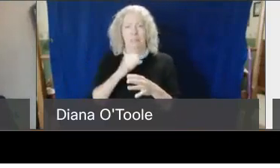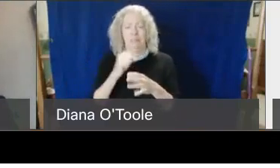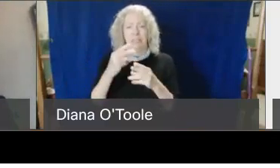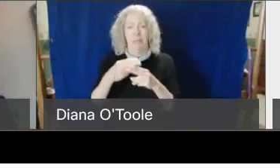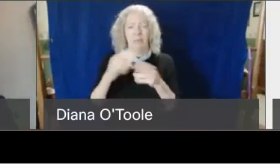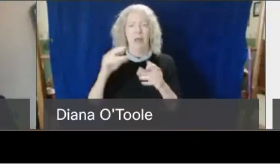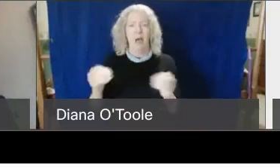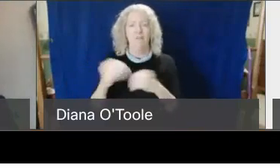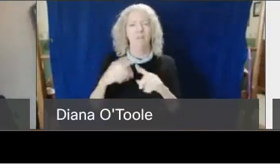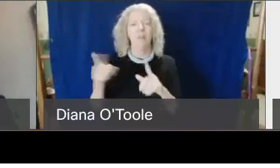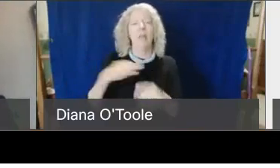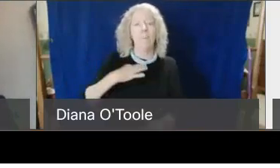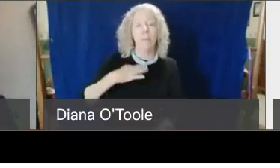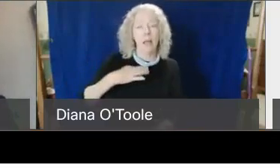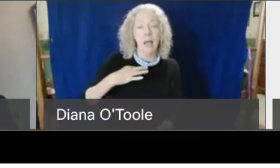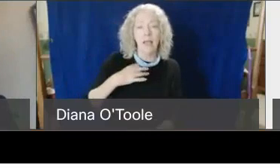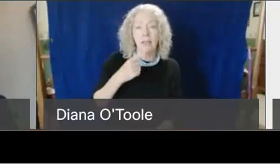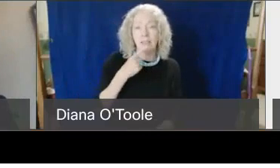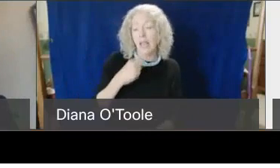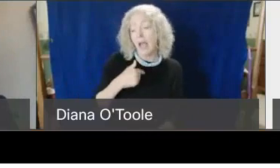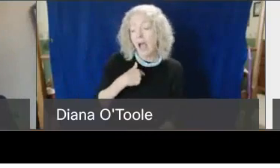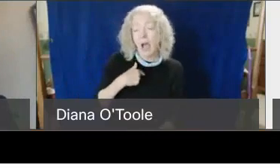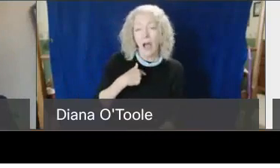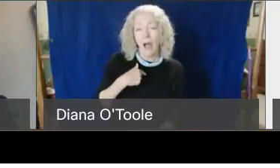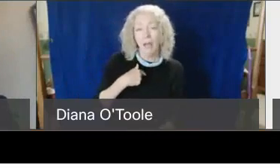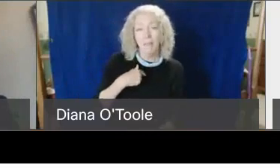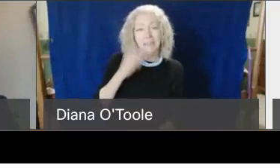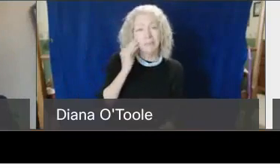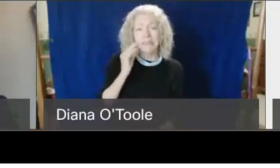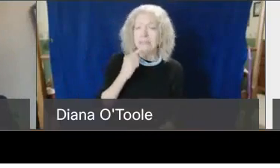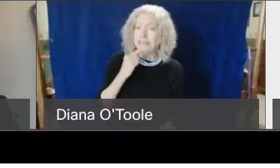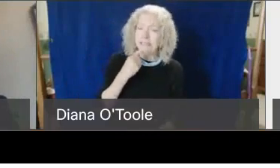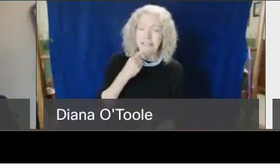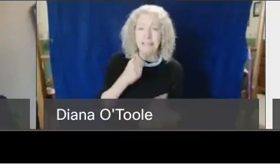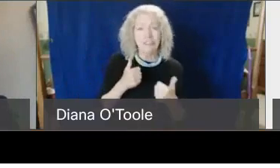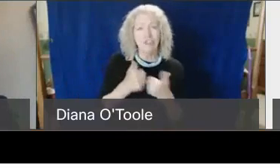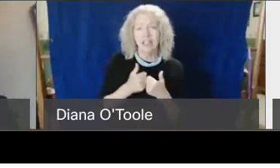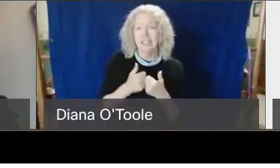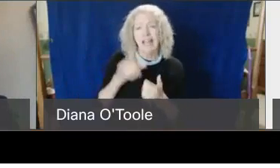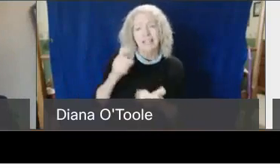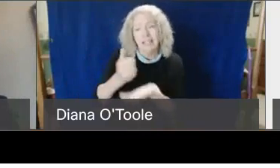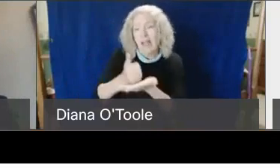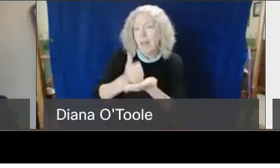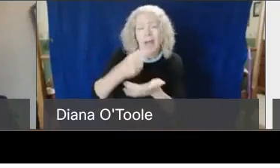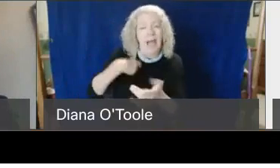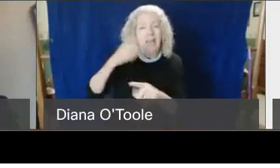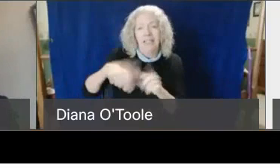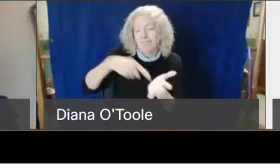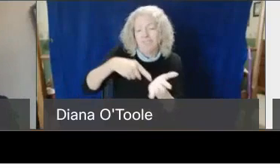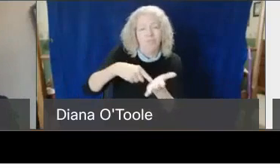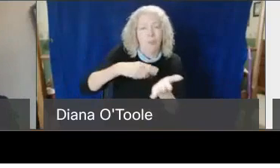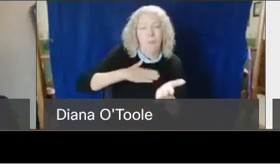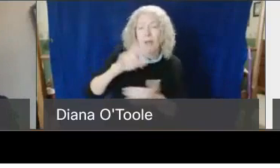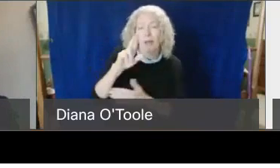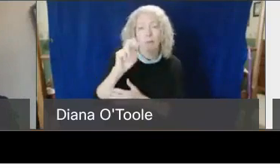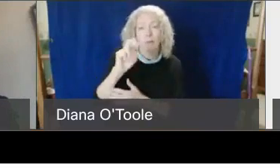says, I'm experiencing challenges and I really need help, I can't pay my rent, or we need food help,